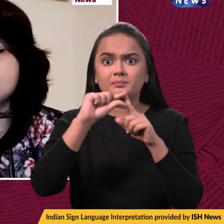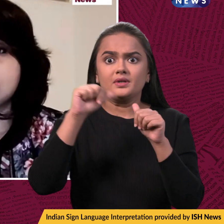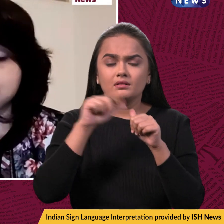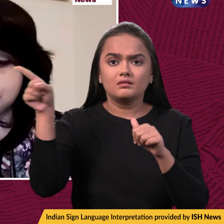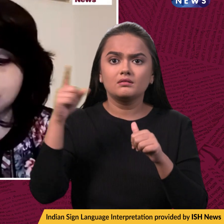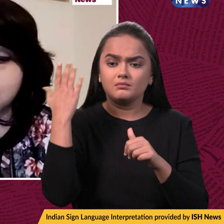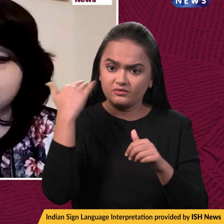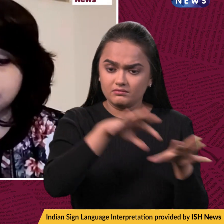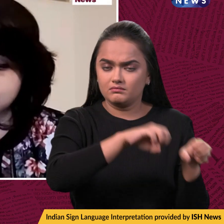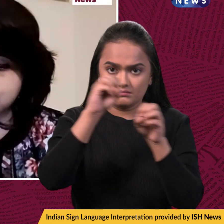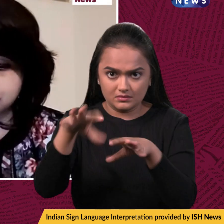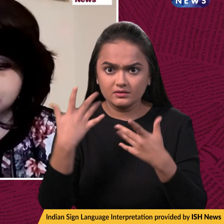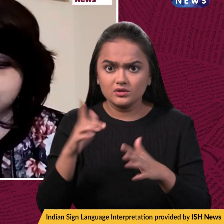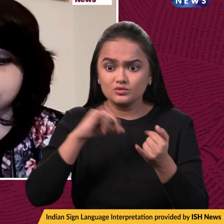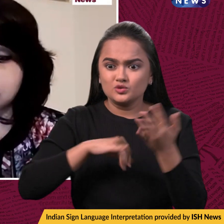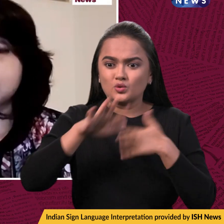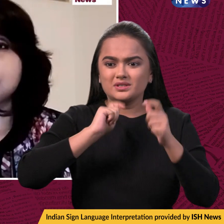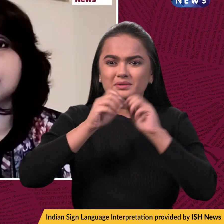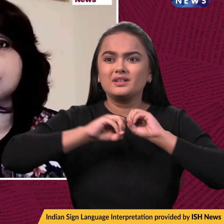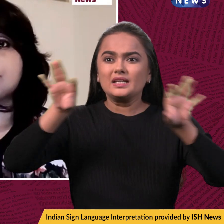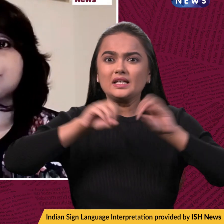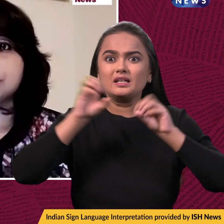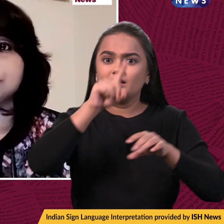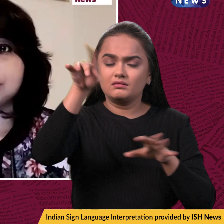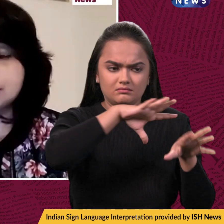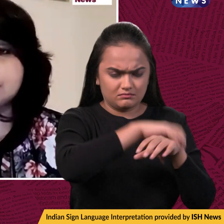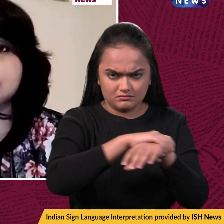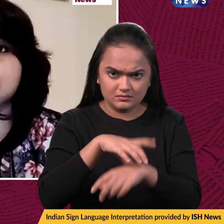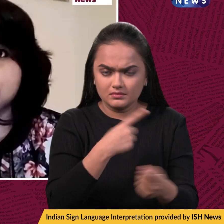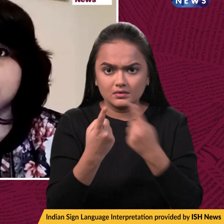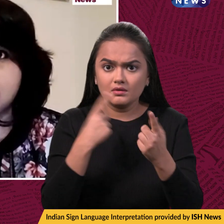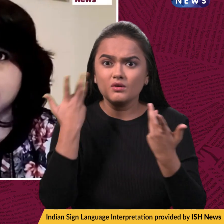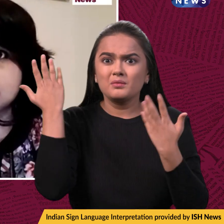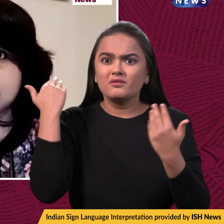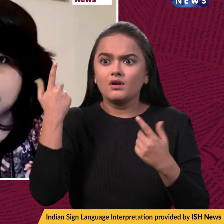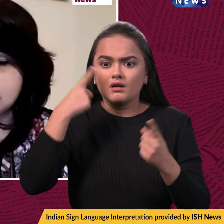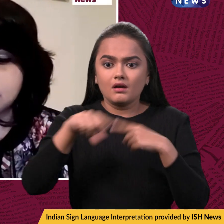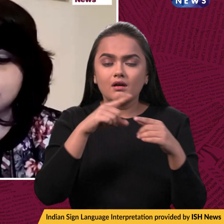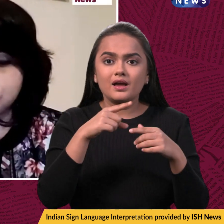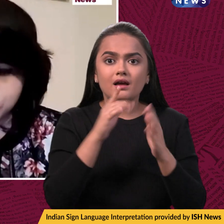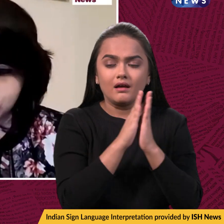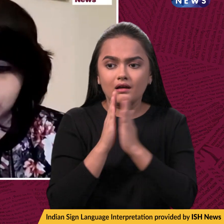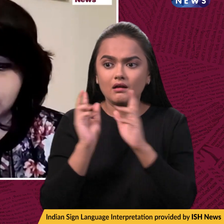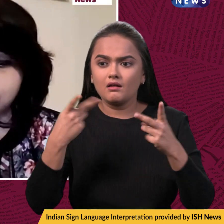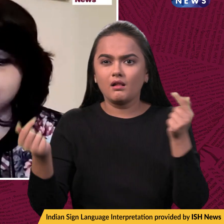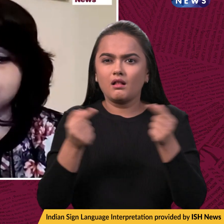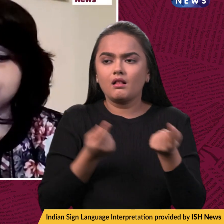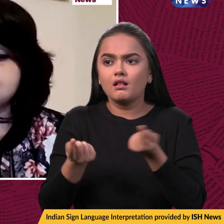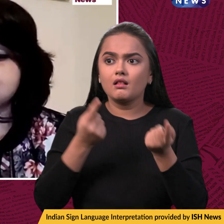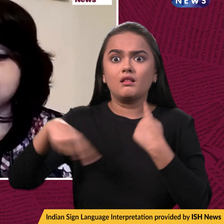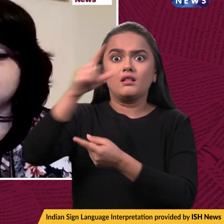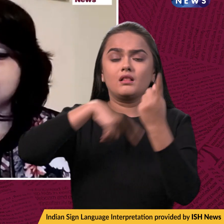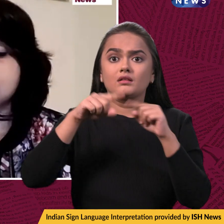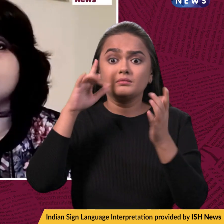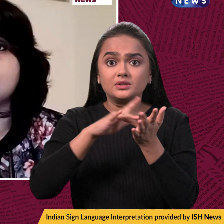in connection with their social media posts and work related to the recent communal violence in Tripura have moved